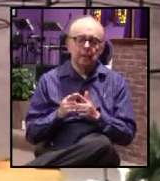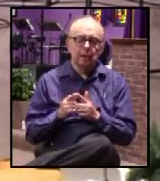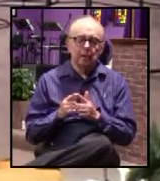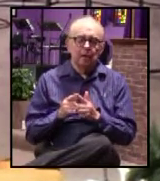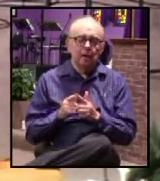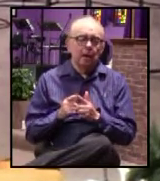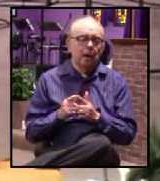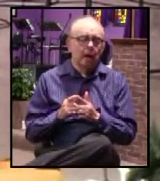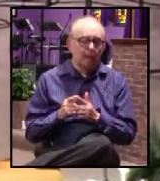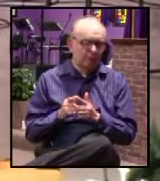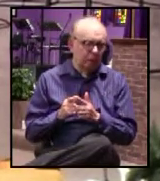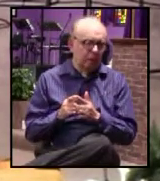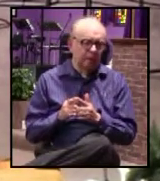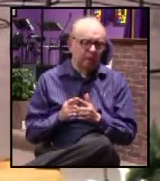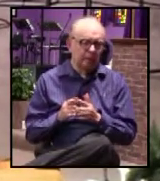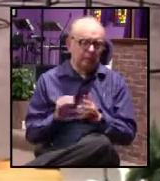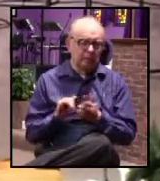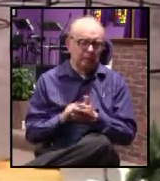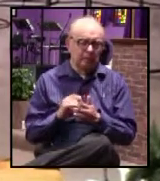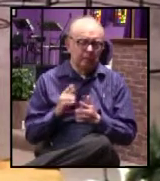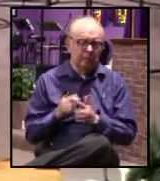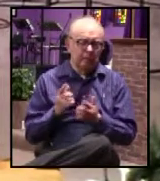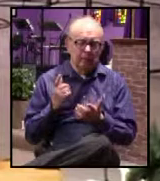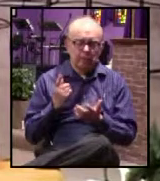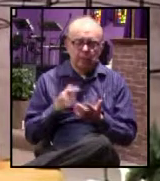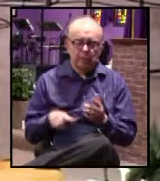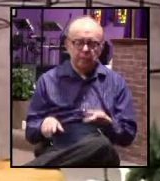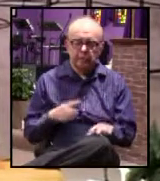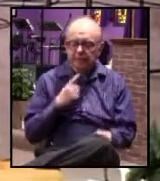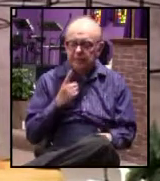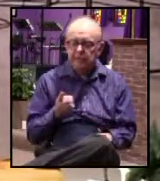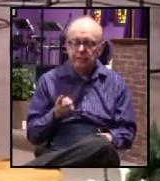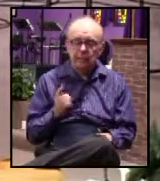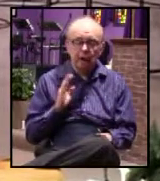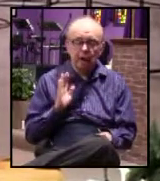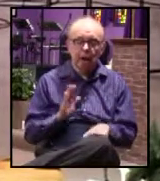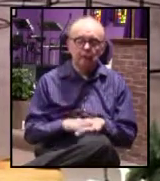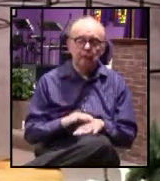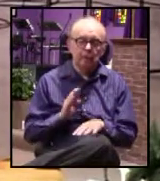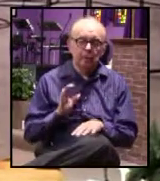do that. Then what do I say when I'm on it?